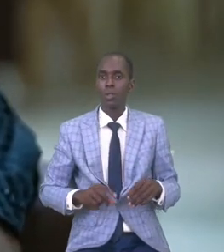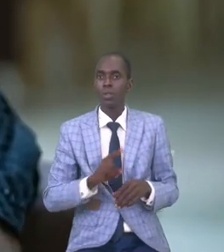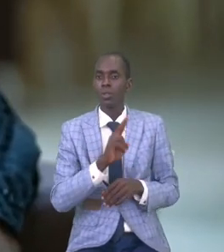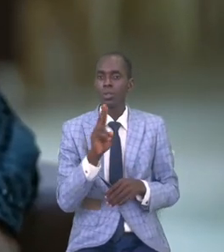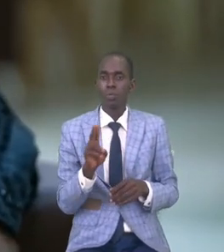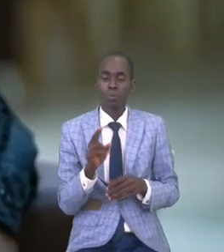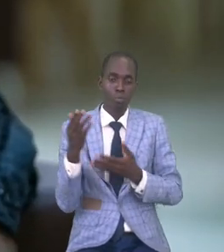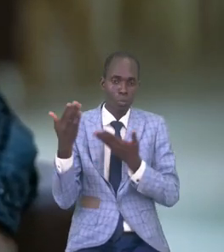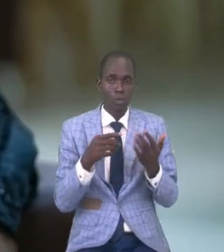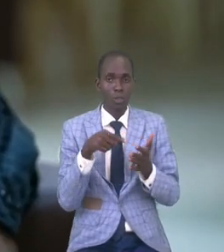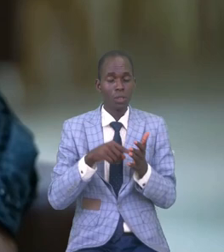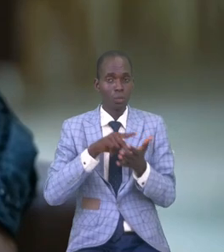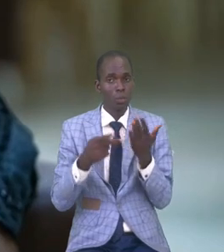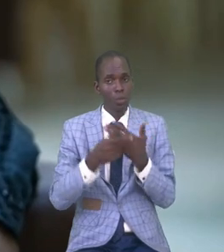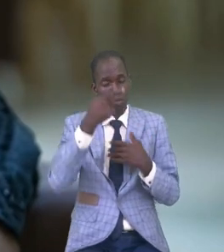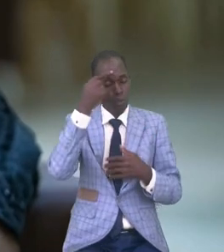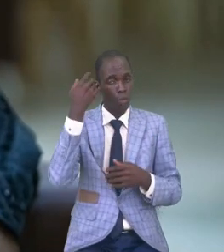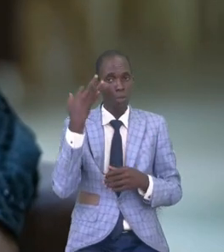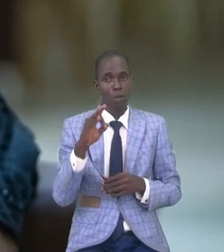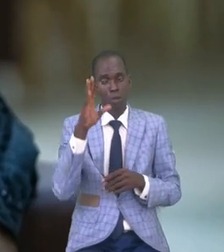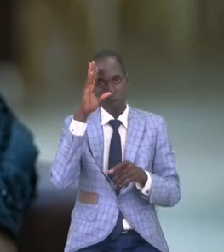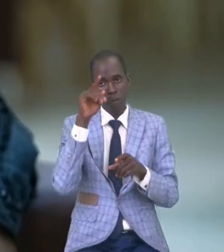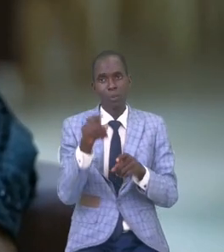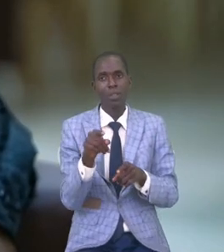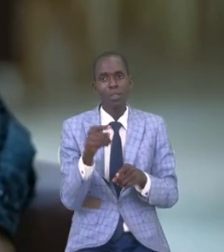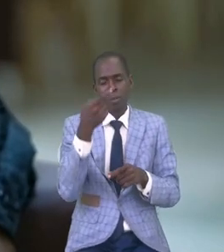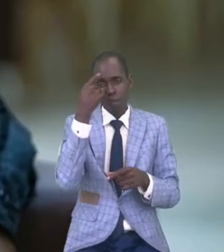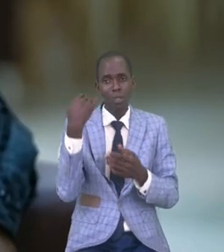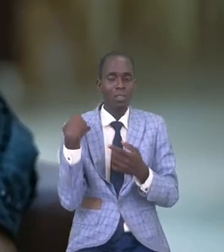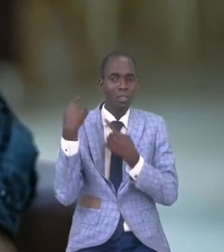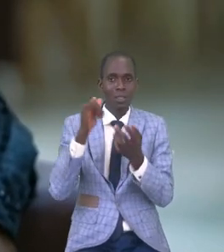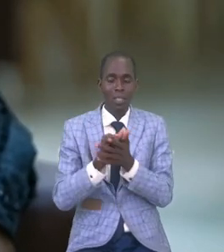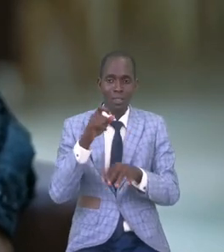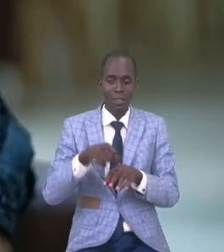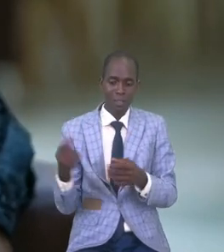me. Because since that time till today, I am free.